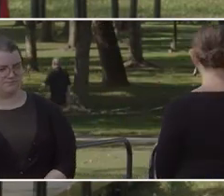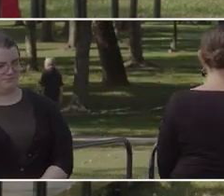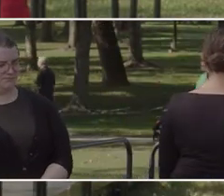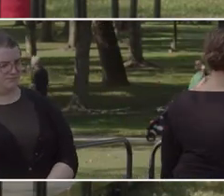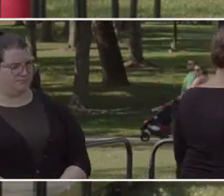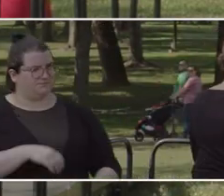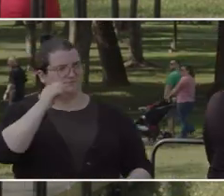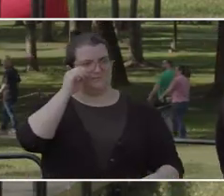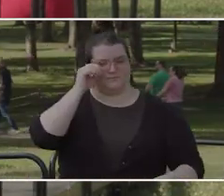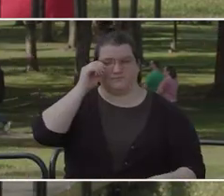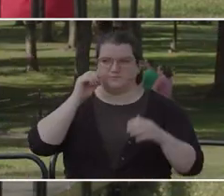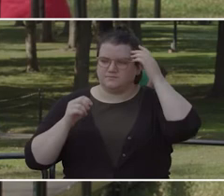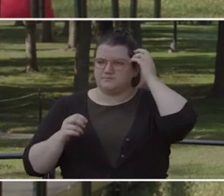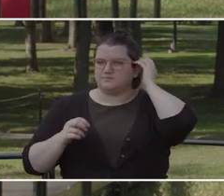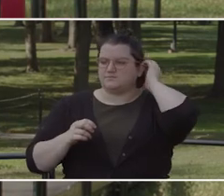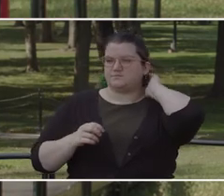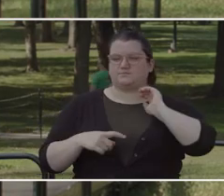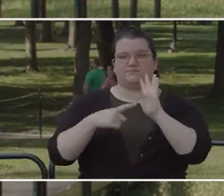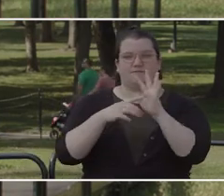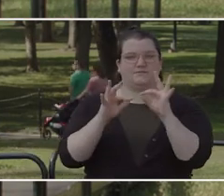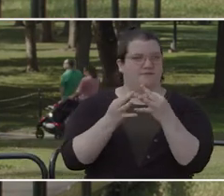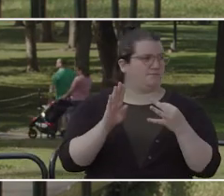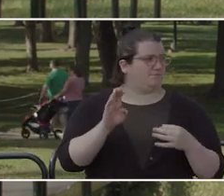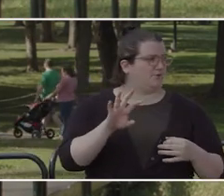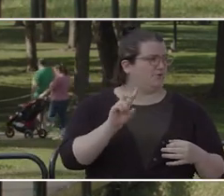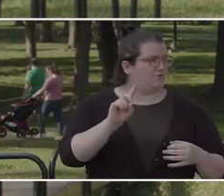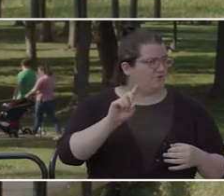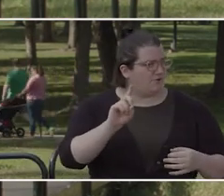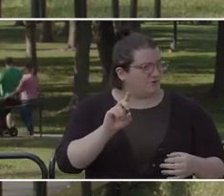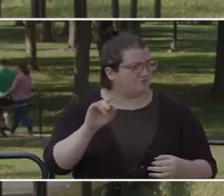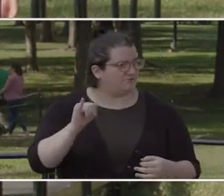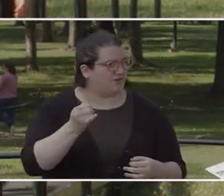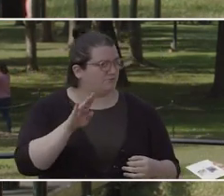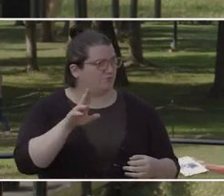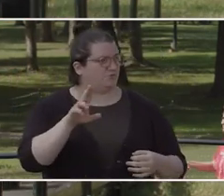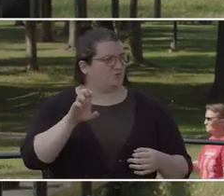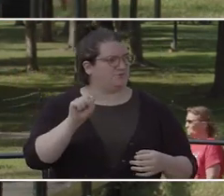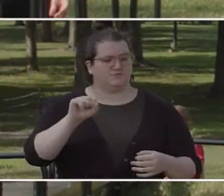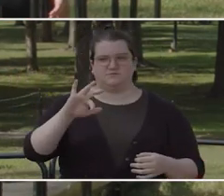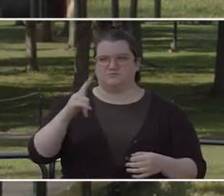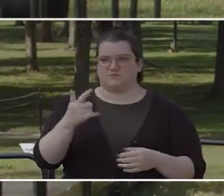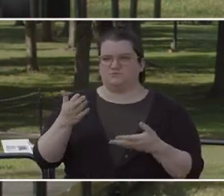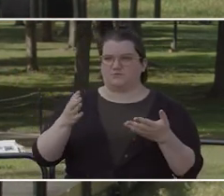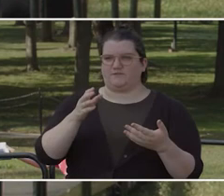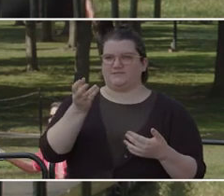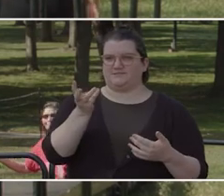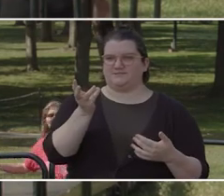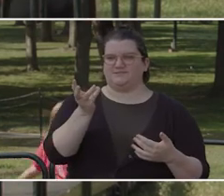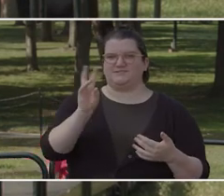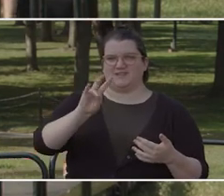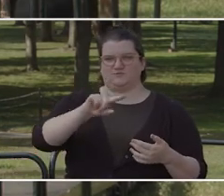On behalf of the family of Bernal J. Busing, served the U.S. Army in Vietnam from 1967 to